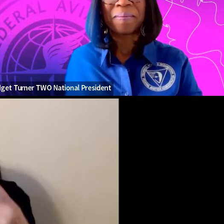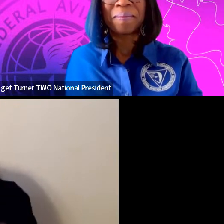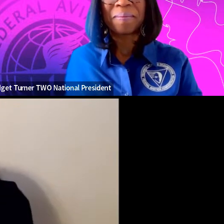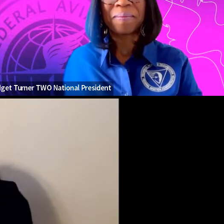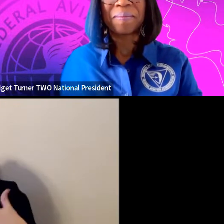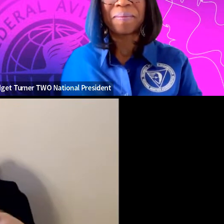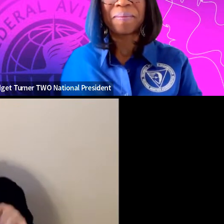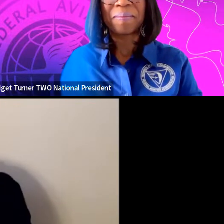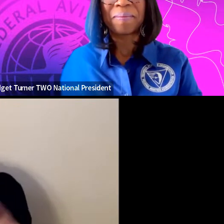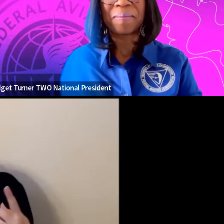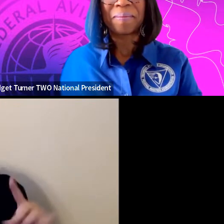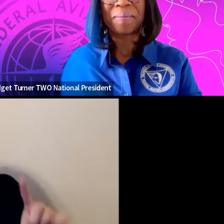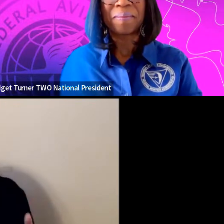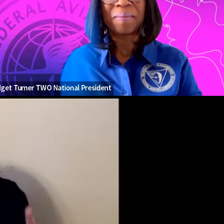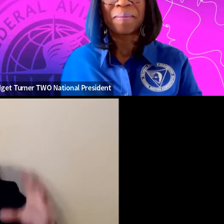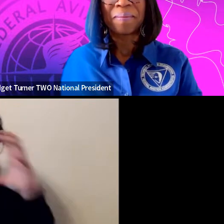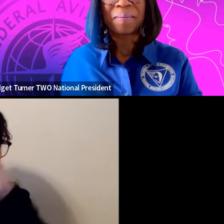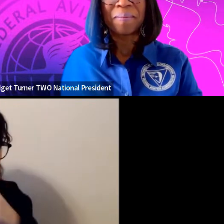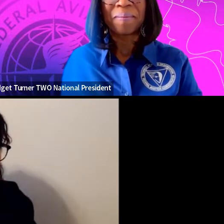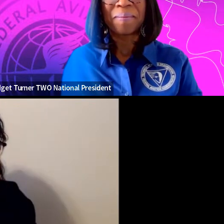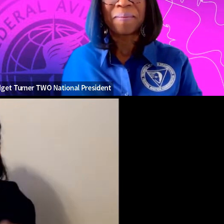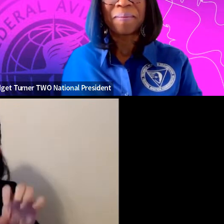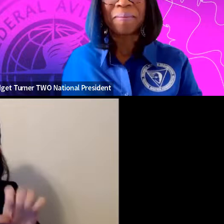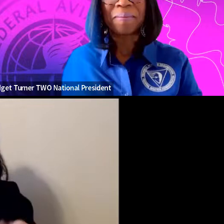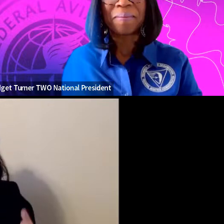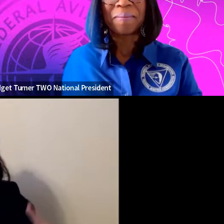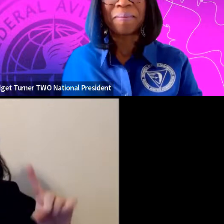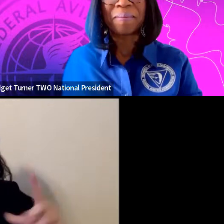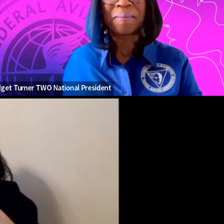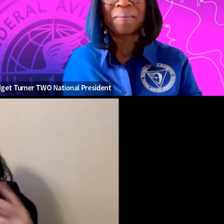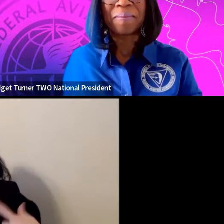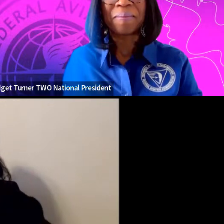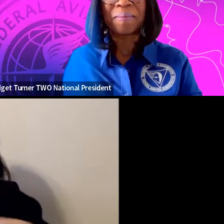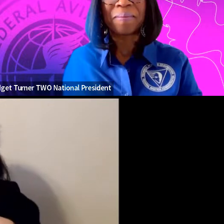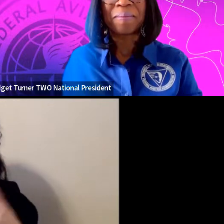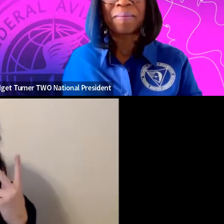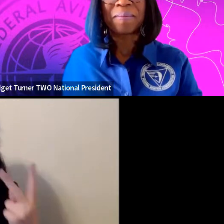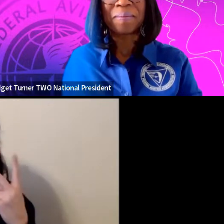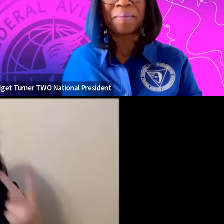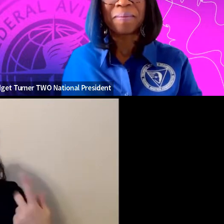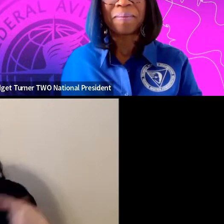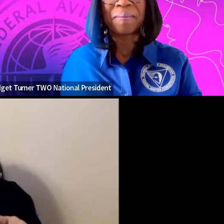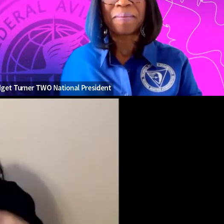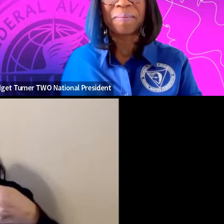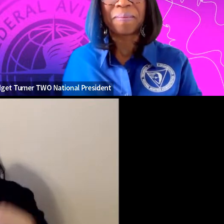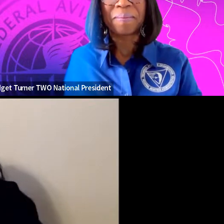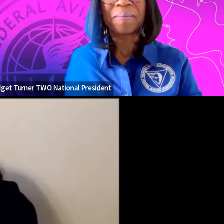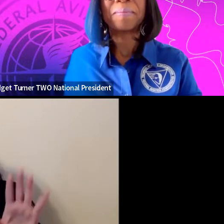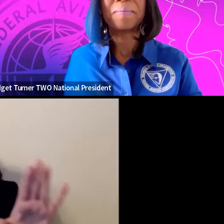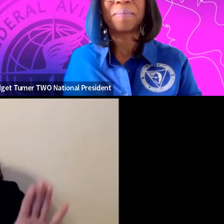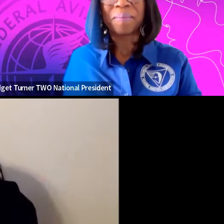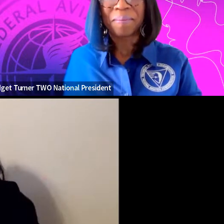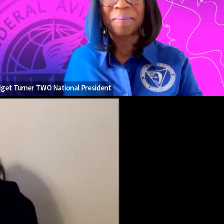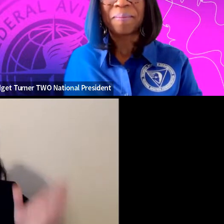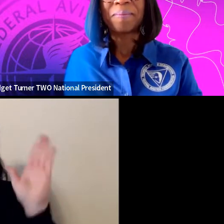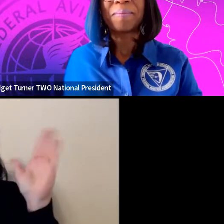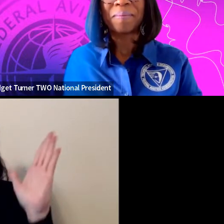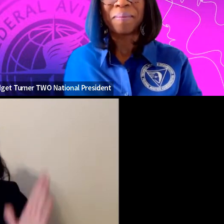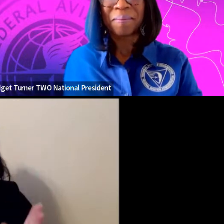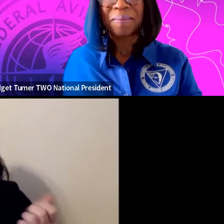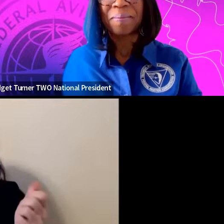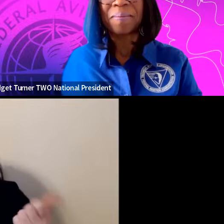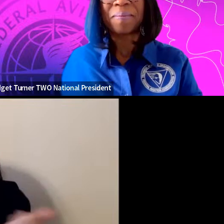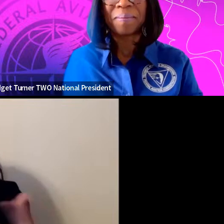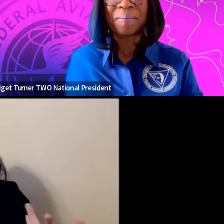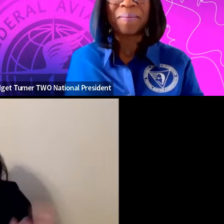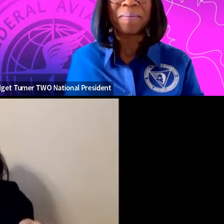because guess what? It is achievable. And as we are seeing throughout this entire month of amazing speakers, anything is